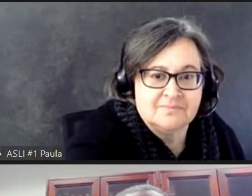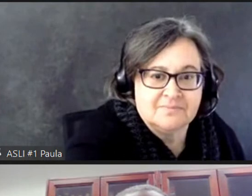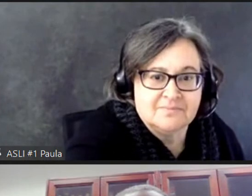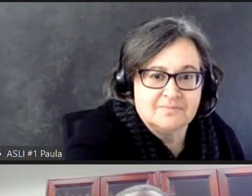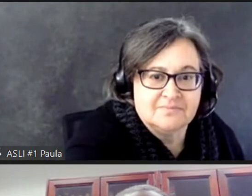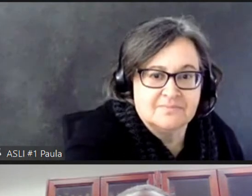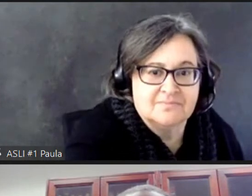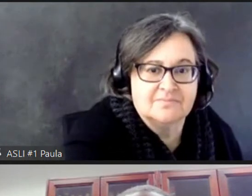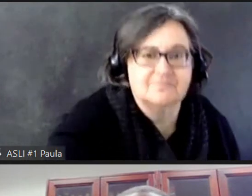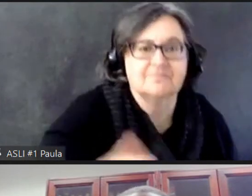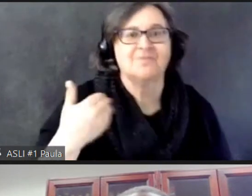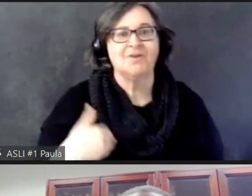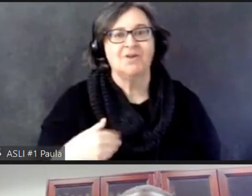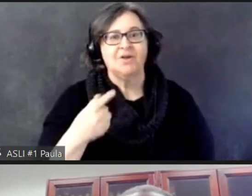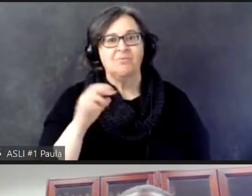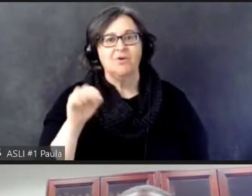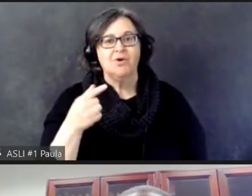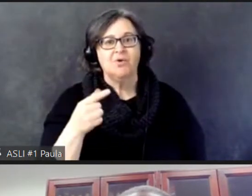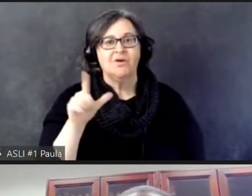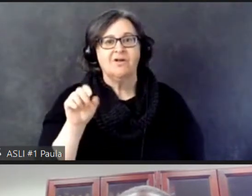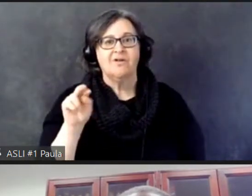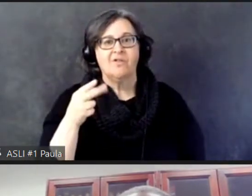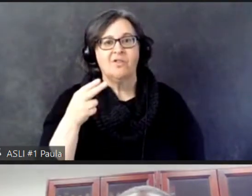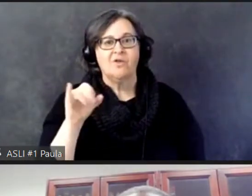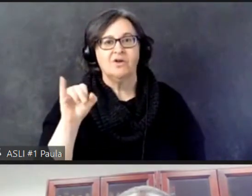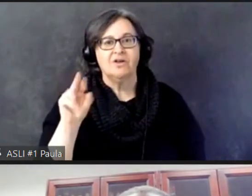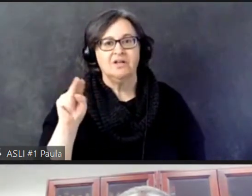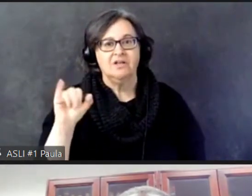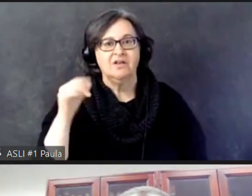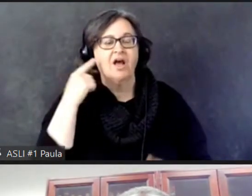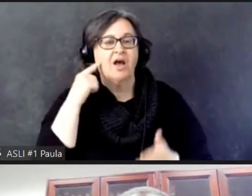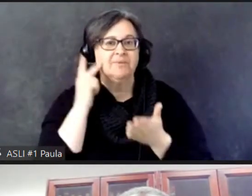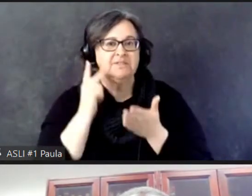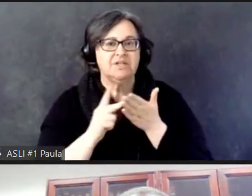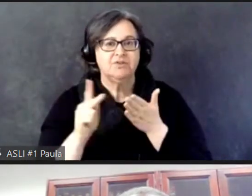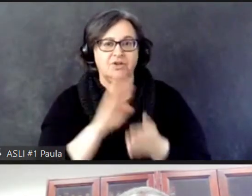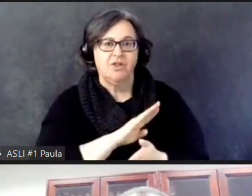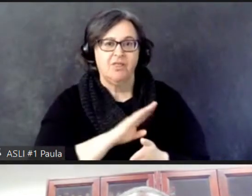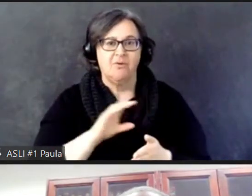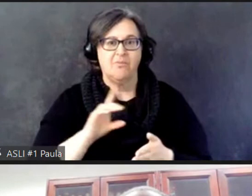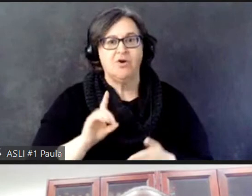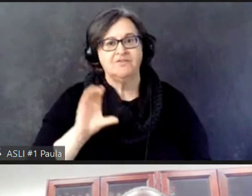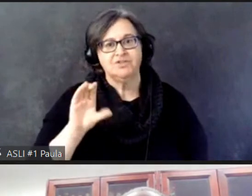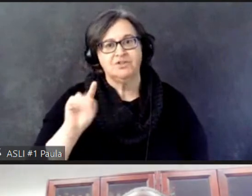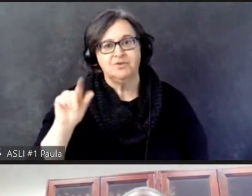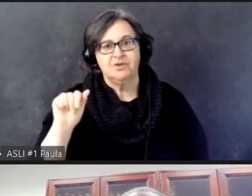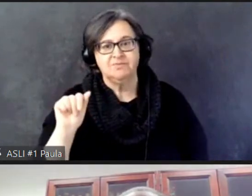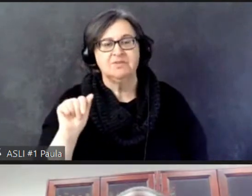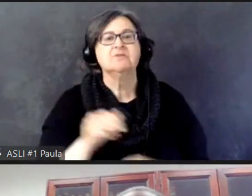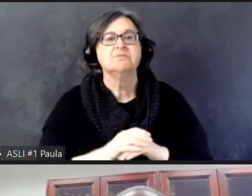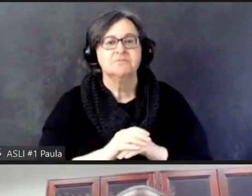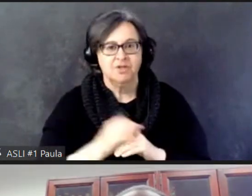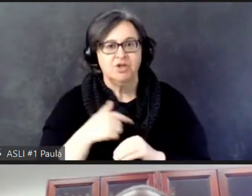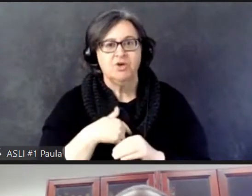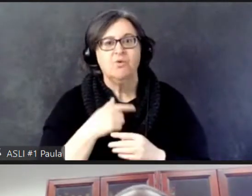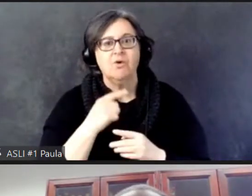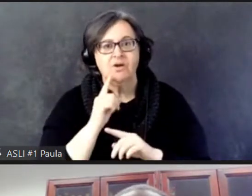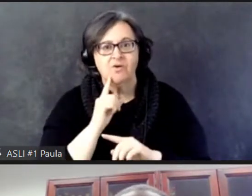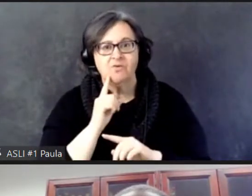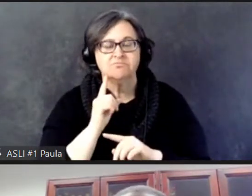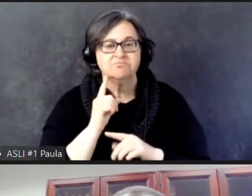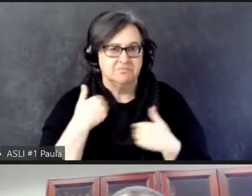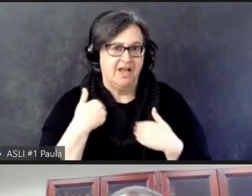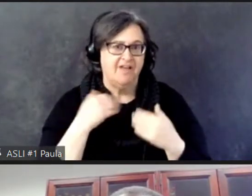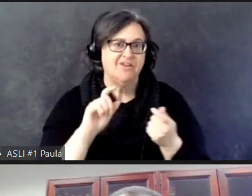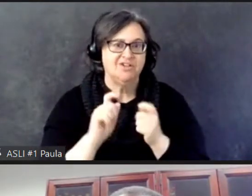to the Board of Chicago Transit Authority. On December 8th, 2021, this office of the board issued a changed format of meetings